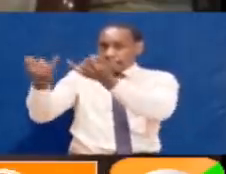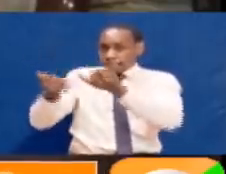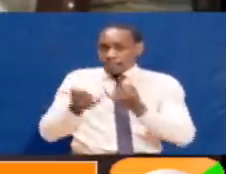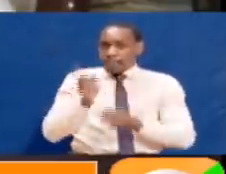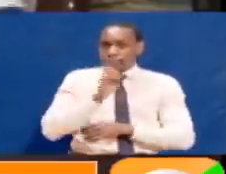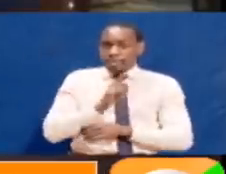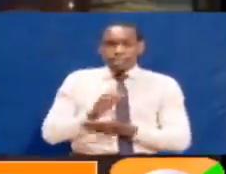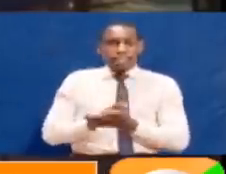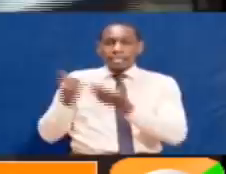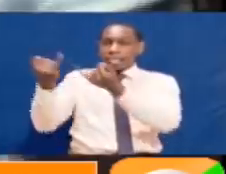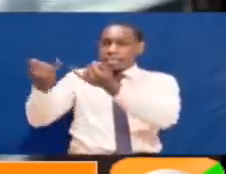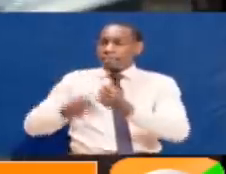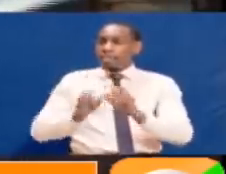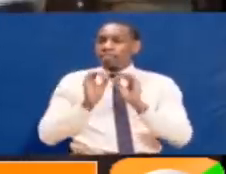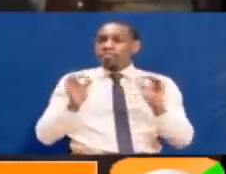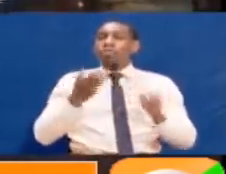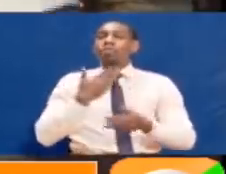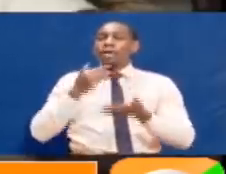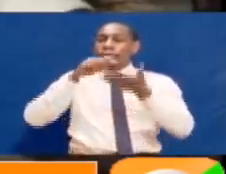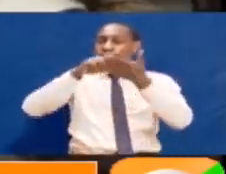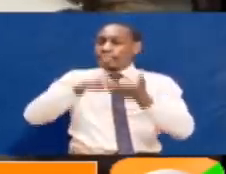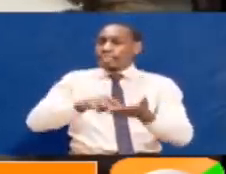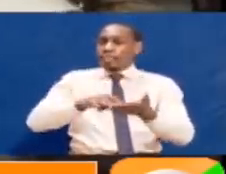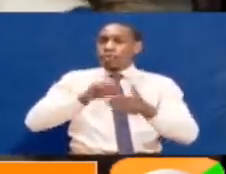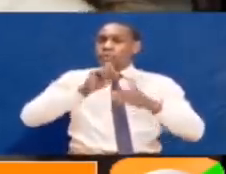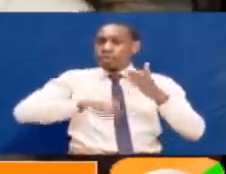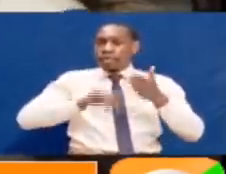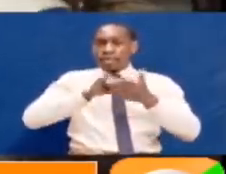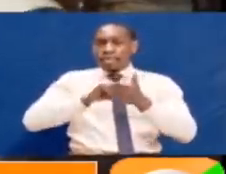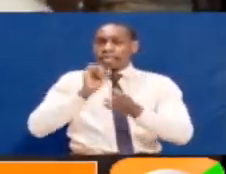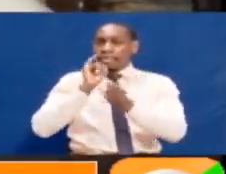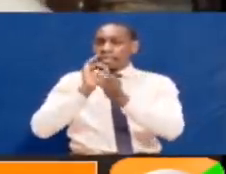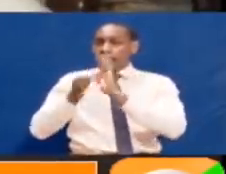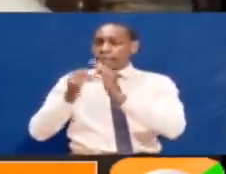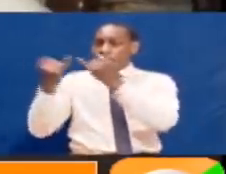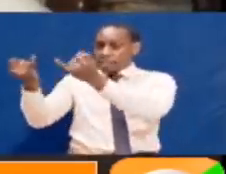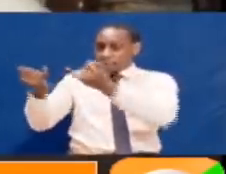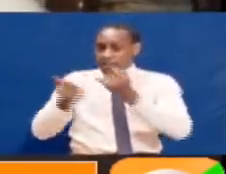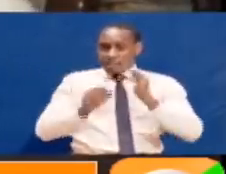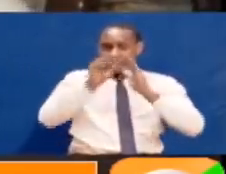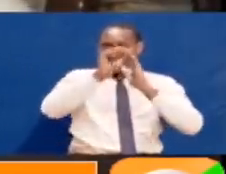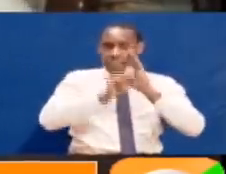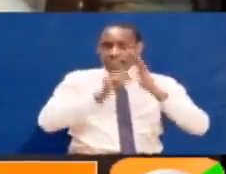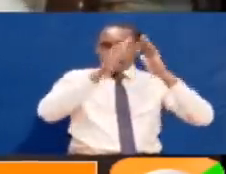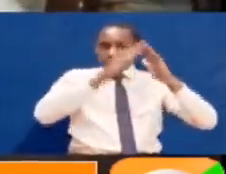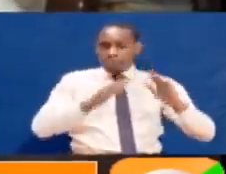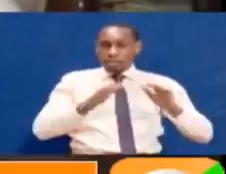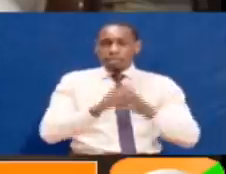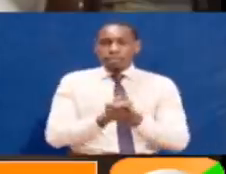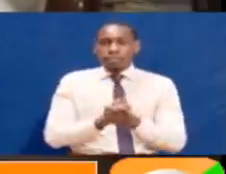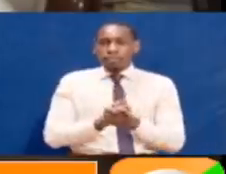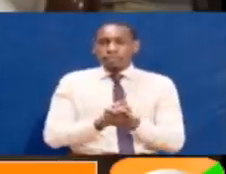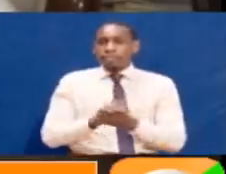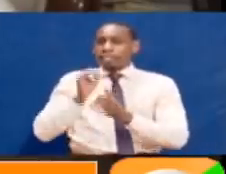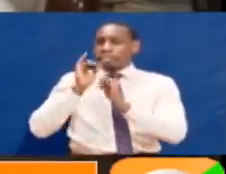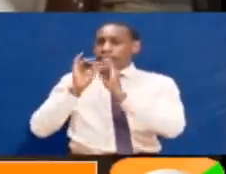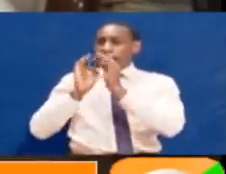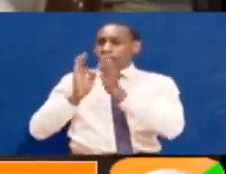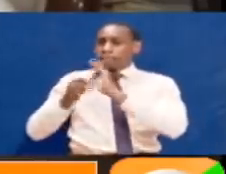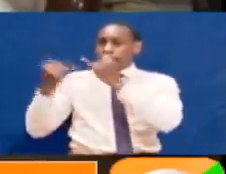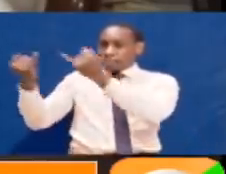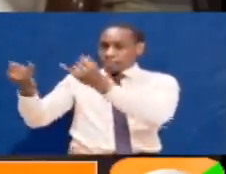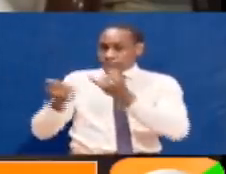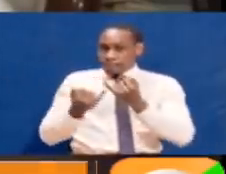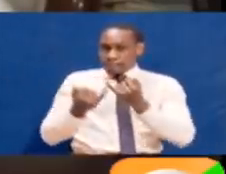not. And I want to insist, Waiga Maura, that had I been invited, forget about all the senators, had I been